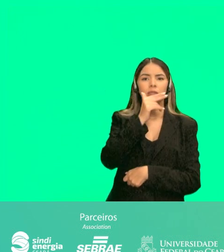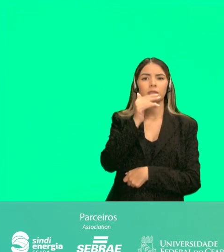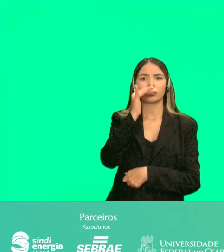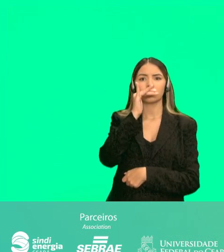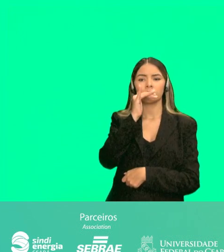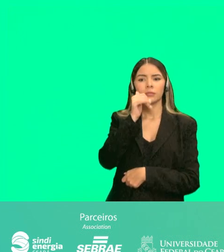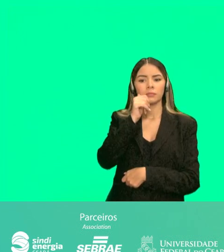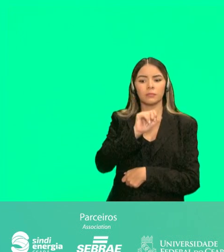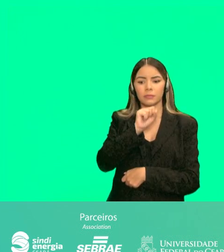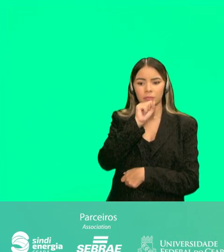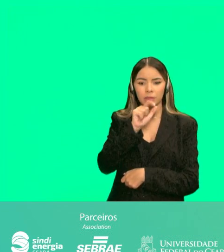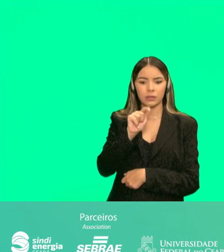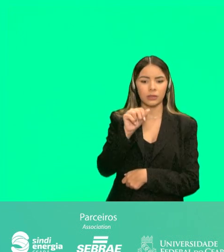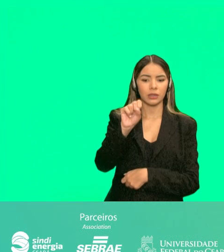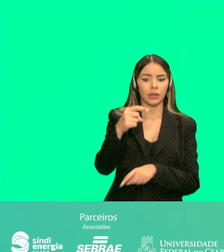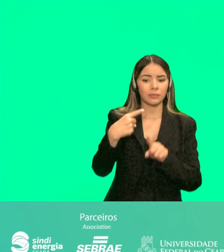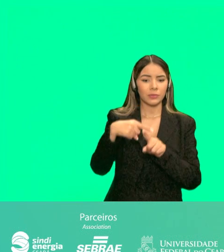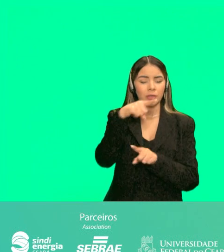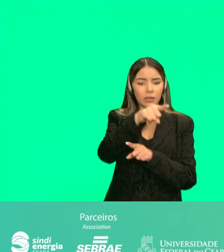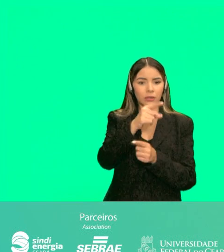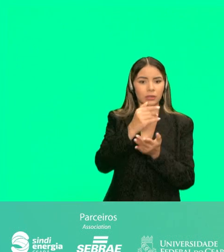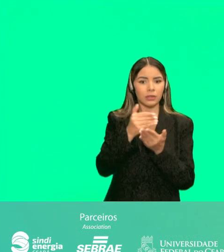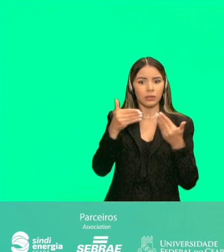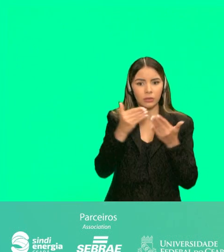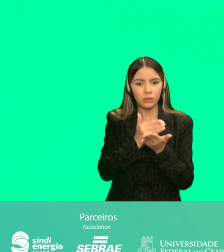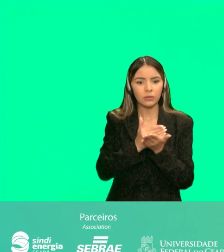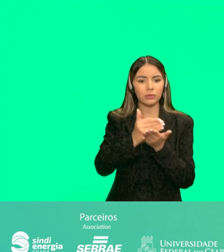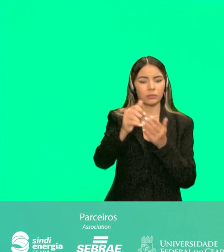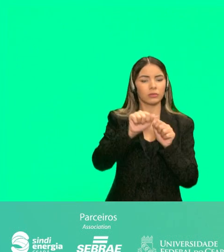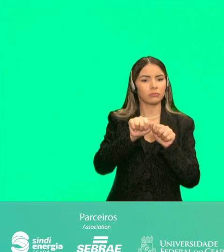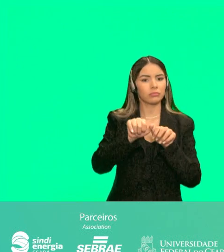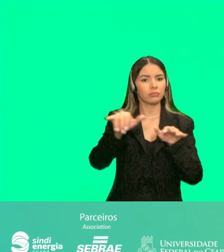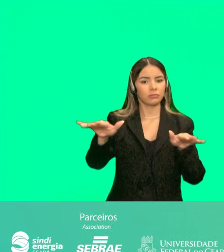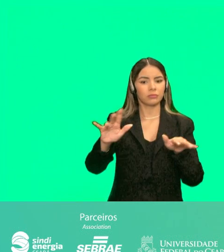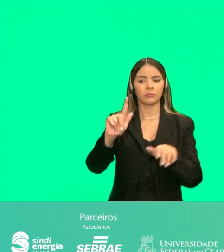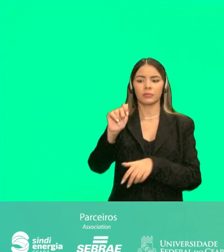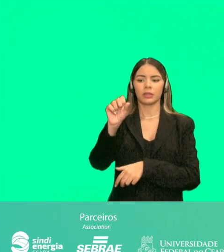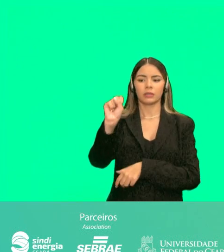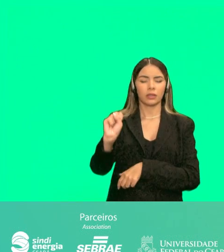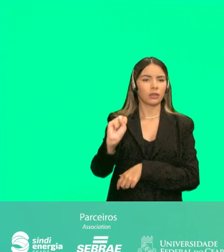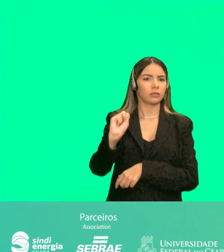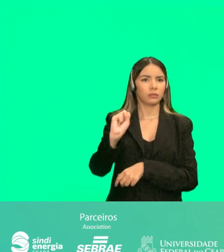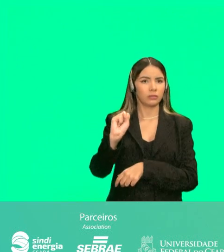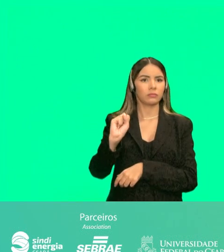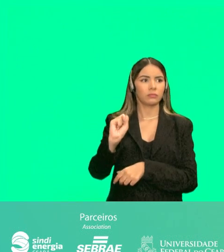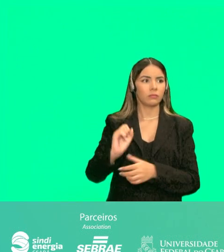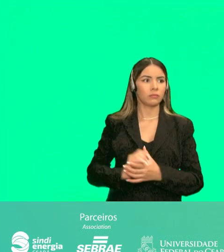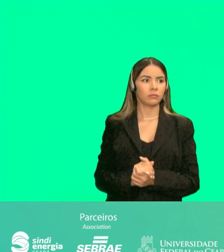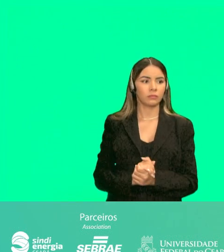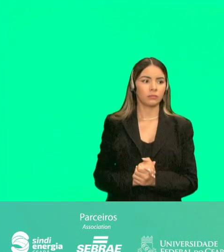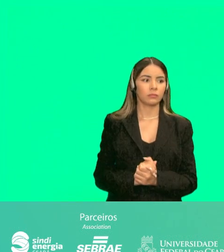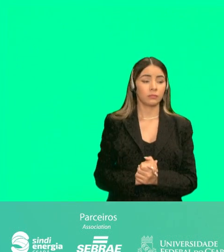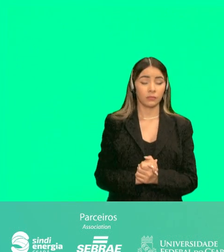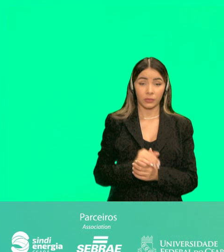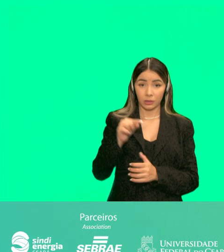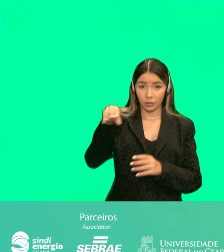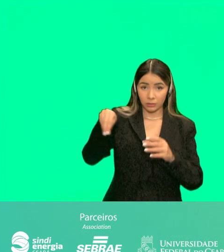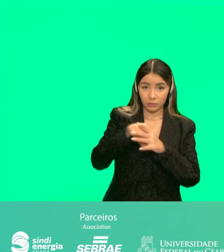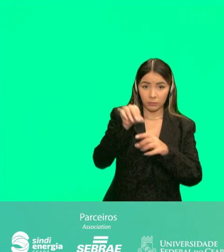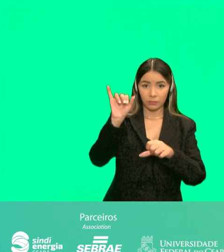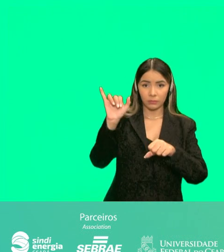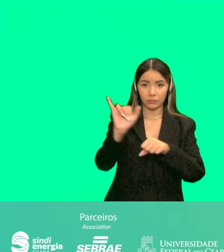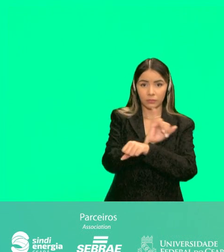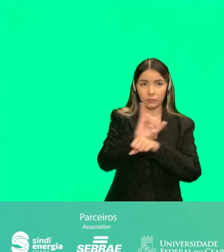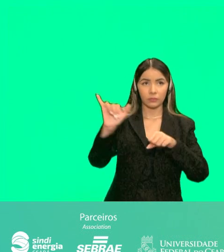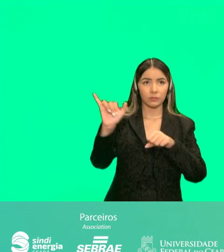industriais no They mundo, made porque foi feasible quem viabilizou gases a compression compressão dos globally. gases industriais globalmente. In this their Dentro dessa strategy, they've estratégia acknowledged in do grupo